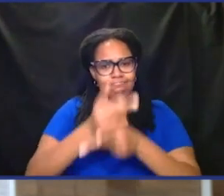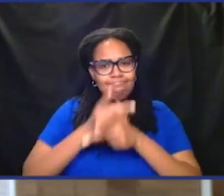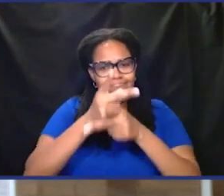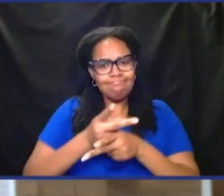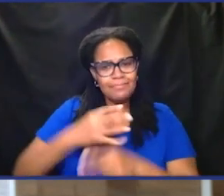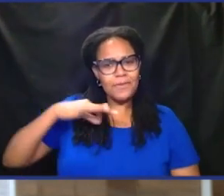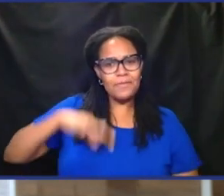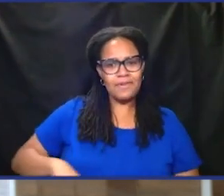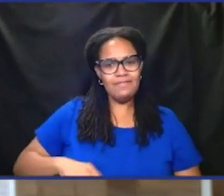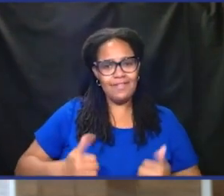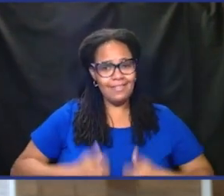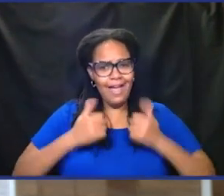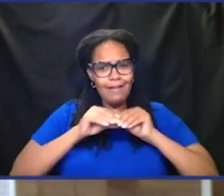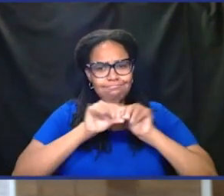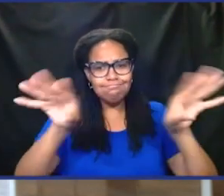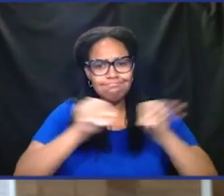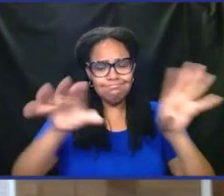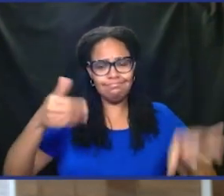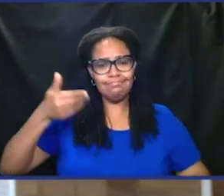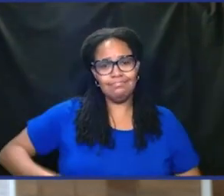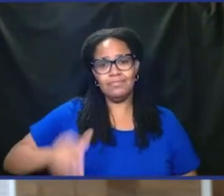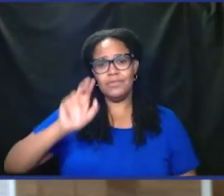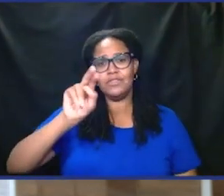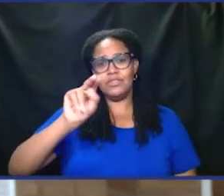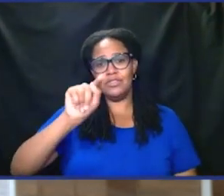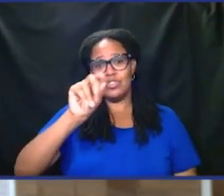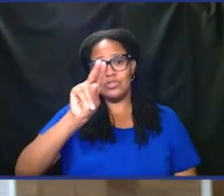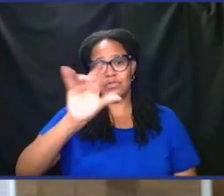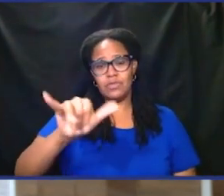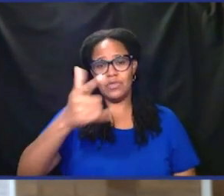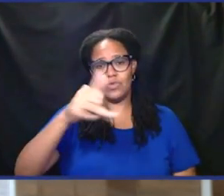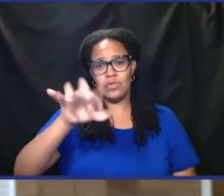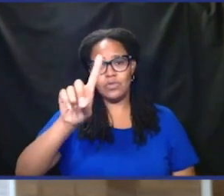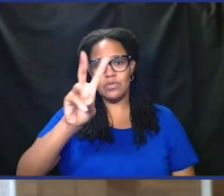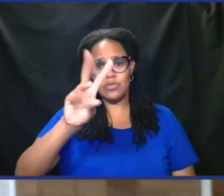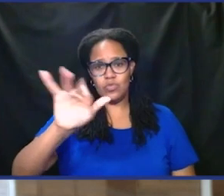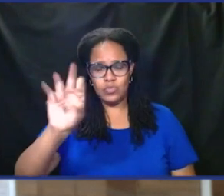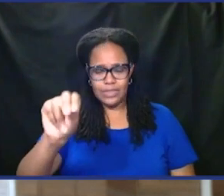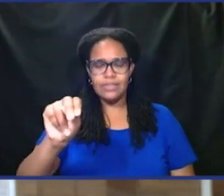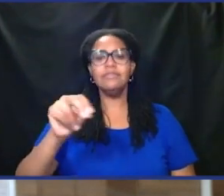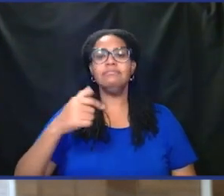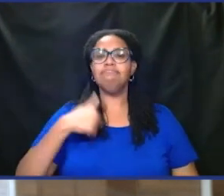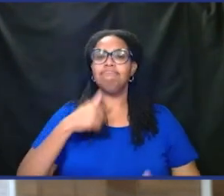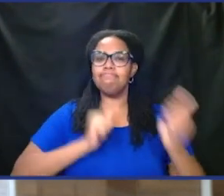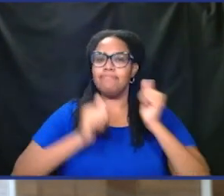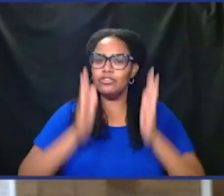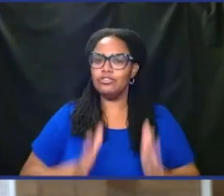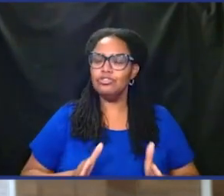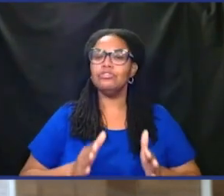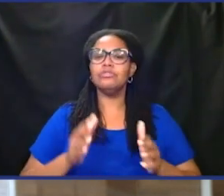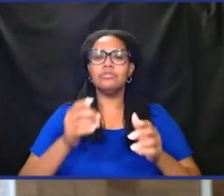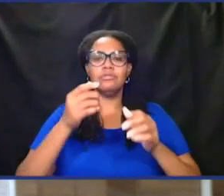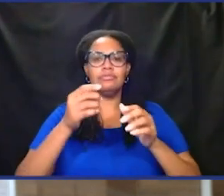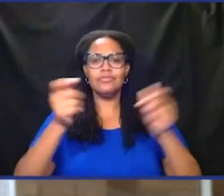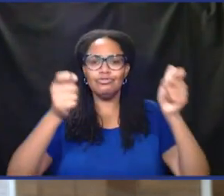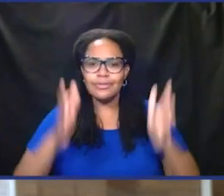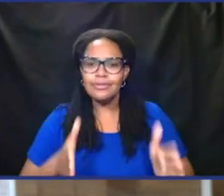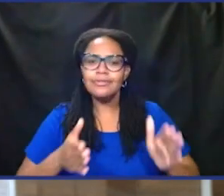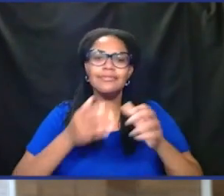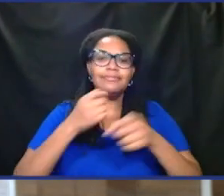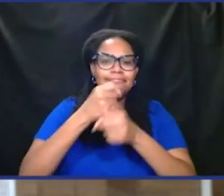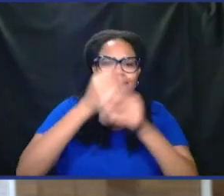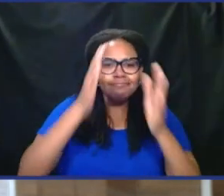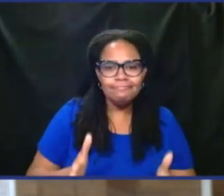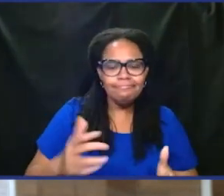Benefit Livestream. I'm Tony Goldwyn. I'm an actor and a director and a producer. And most importantly tonight, I am a proud board member and